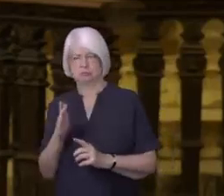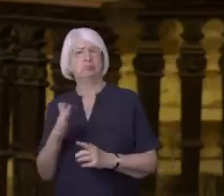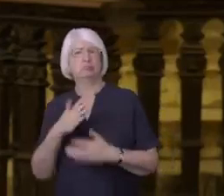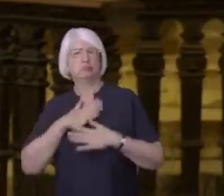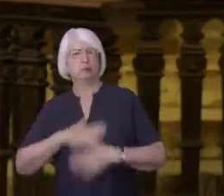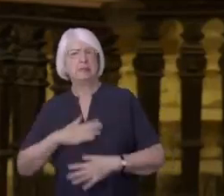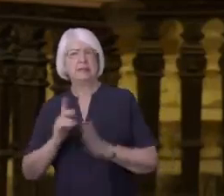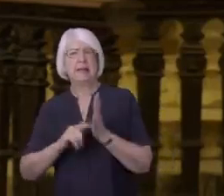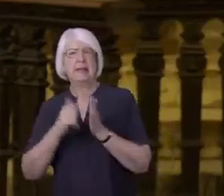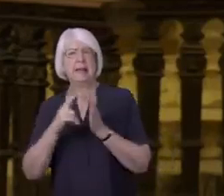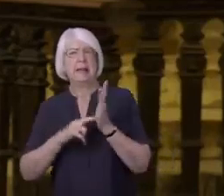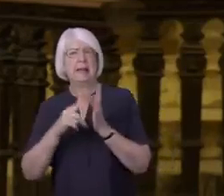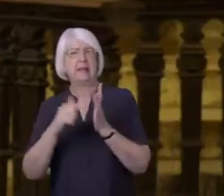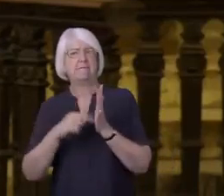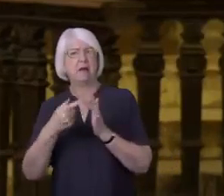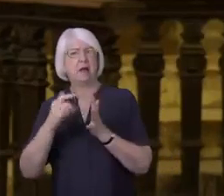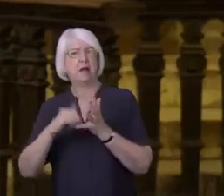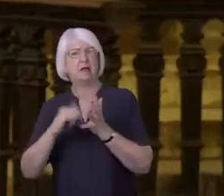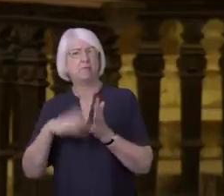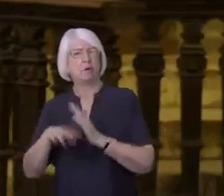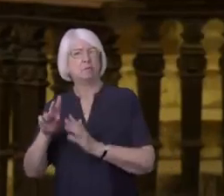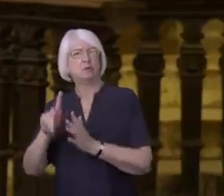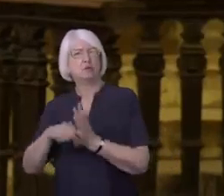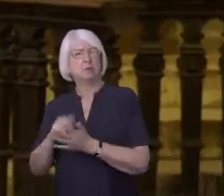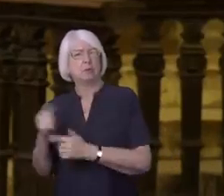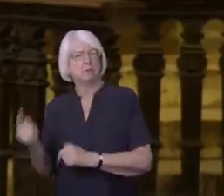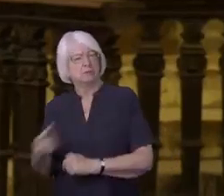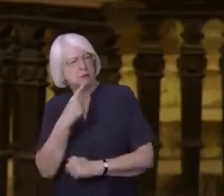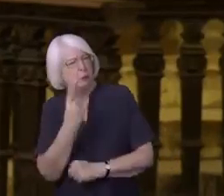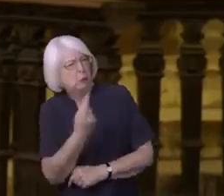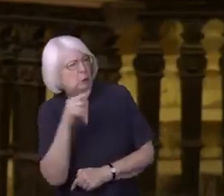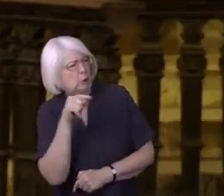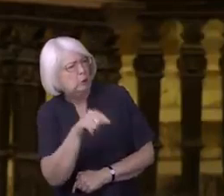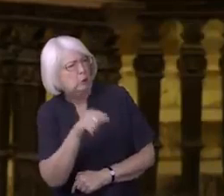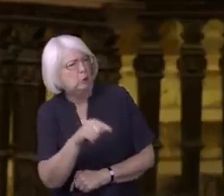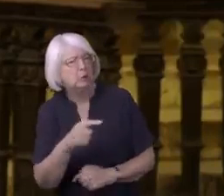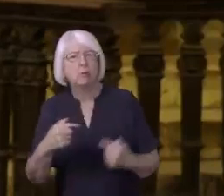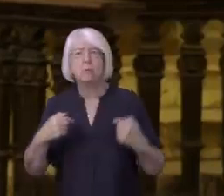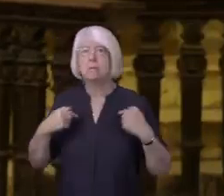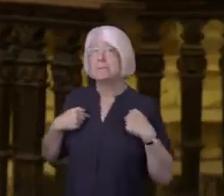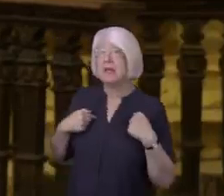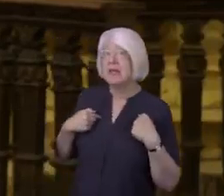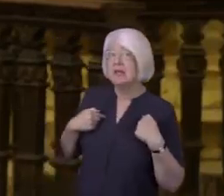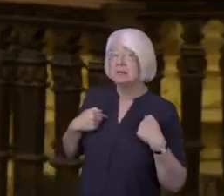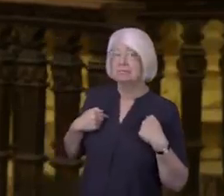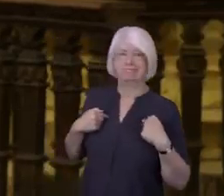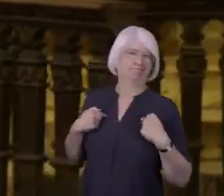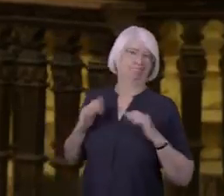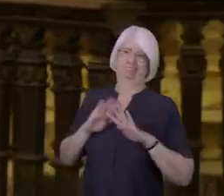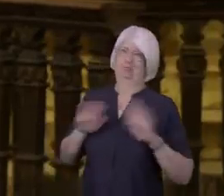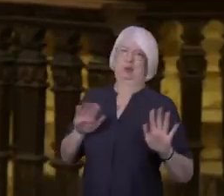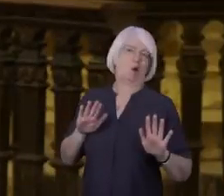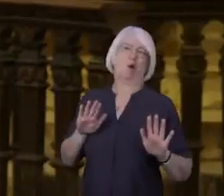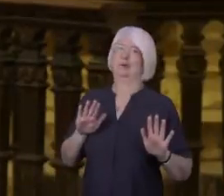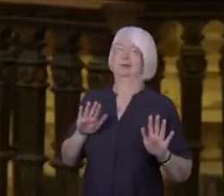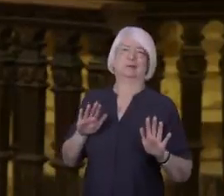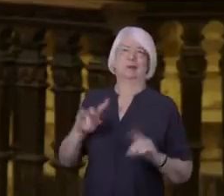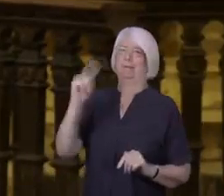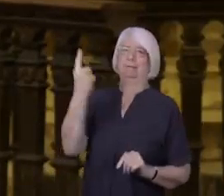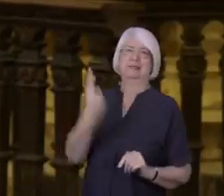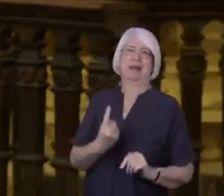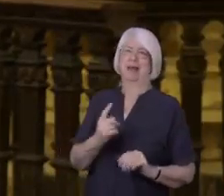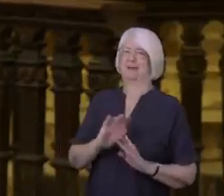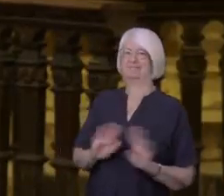him, "Who are you?" He confessed and did not deny it, but confessed, "I am not the